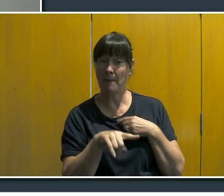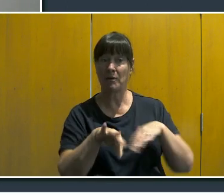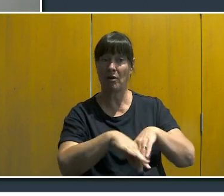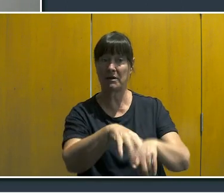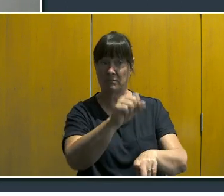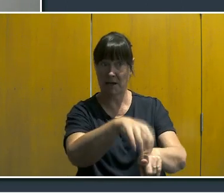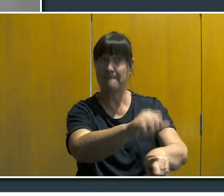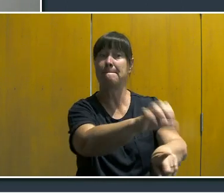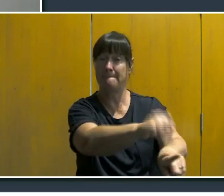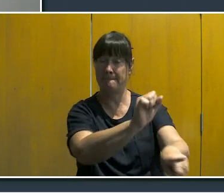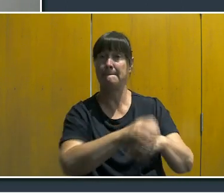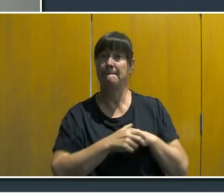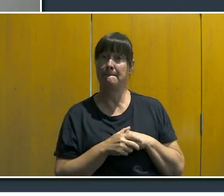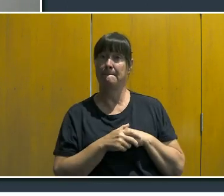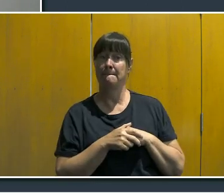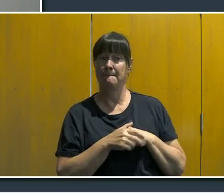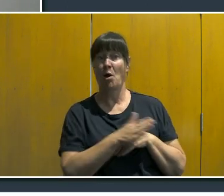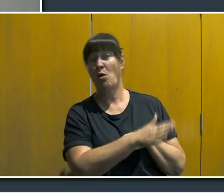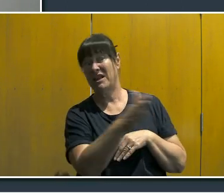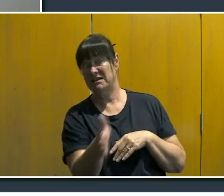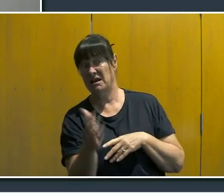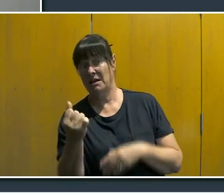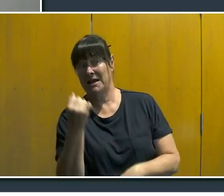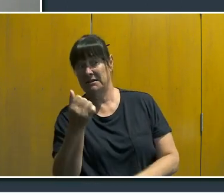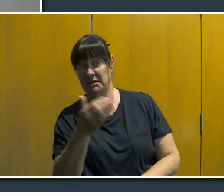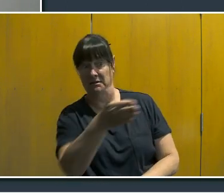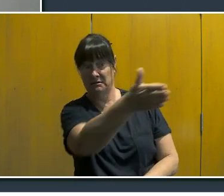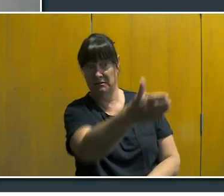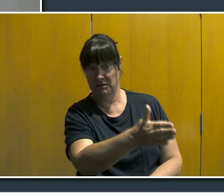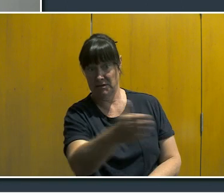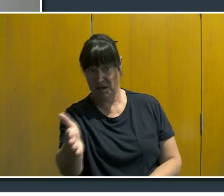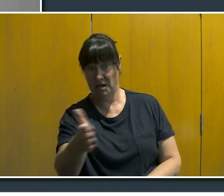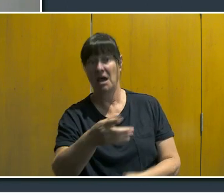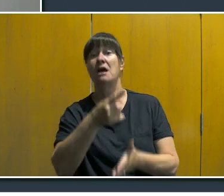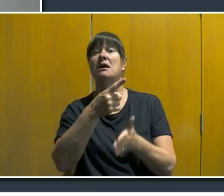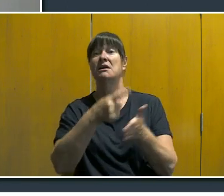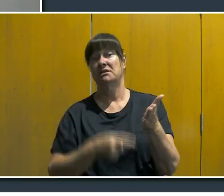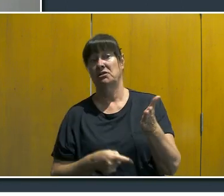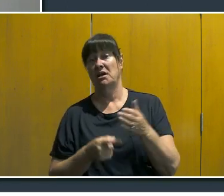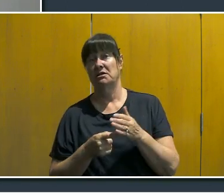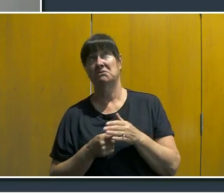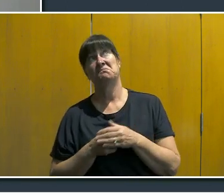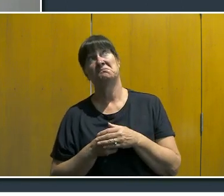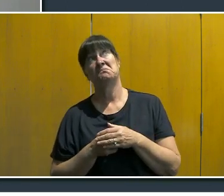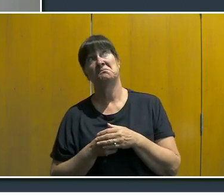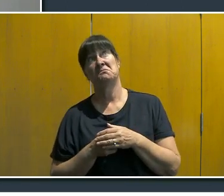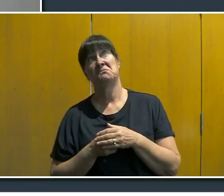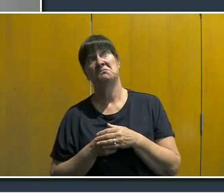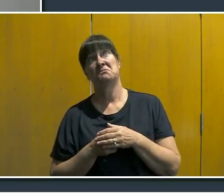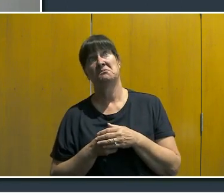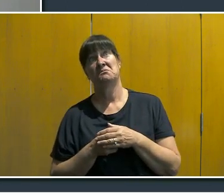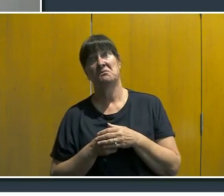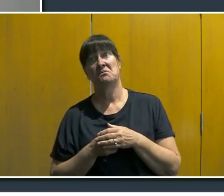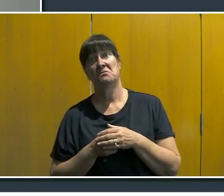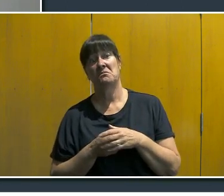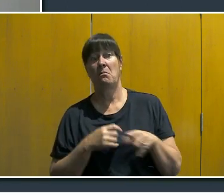collect rubbish on the other side of the road, and they charge a fee which is in excess of what Napier Council